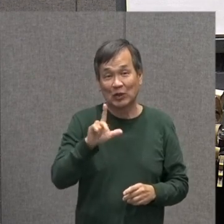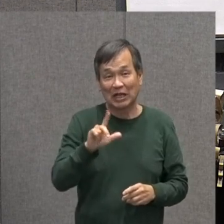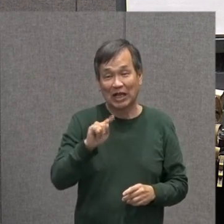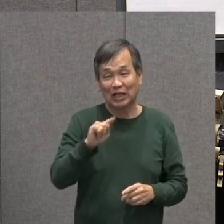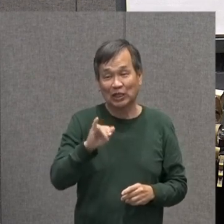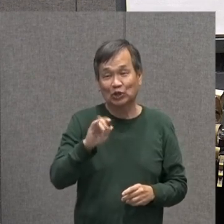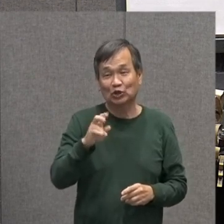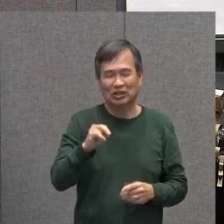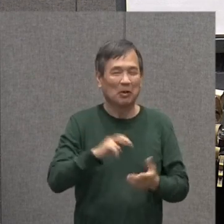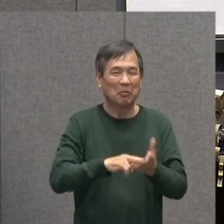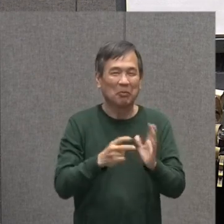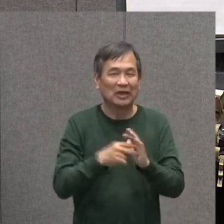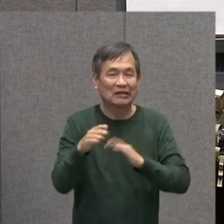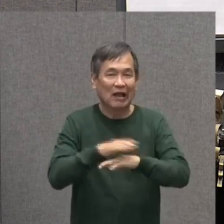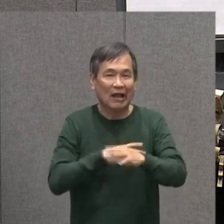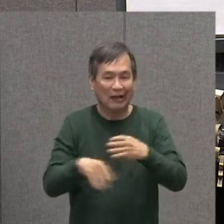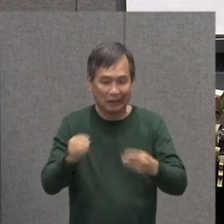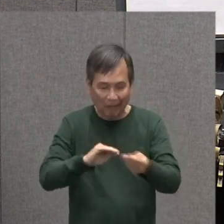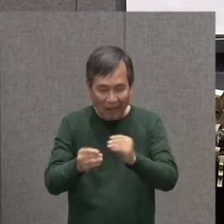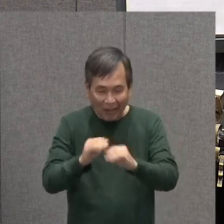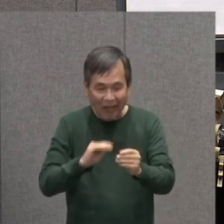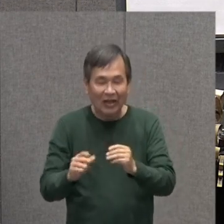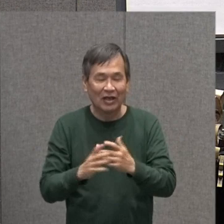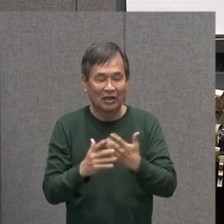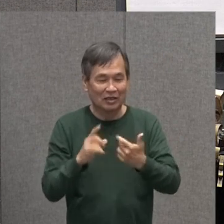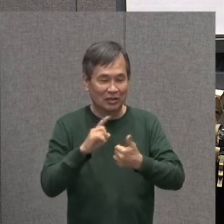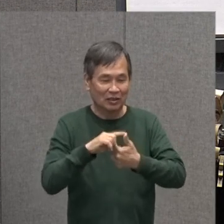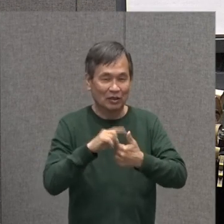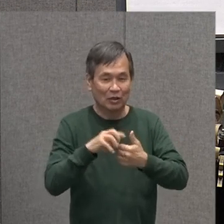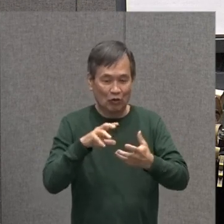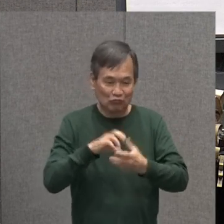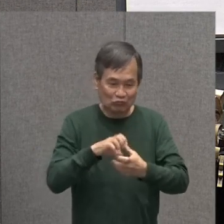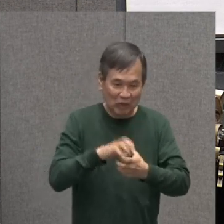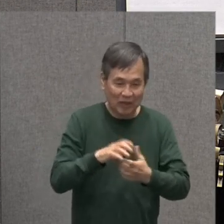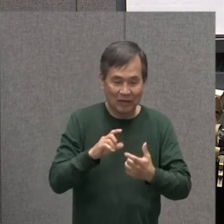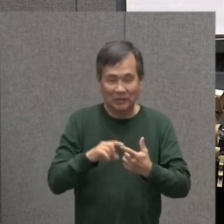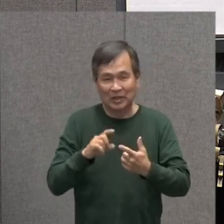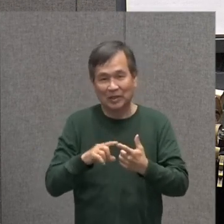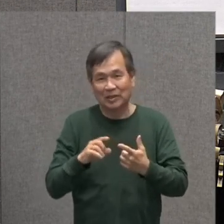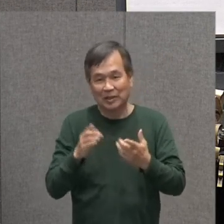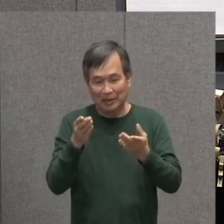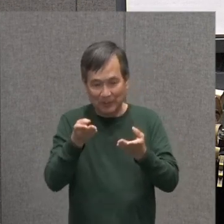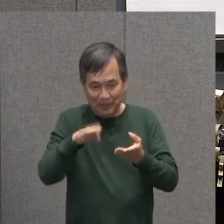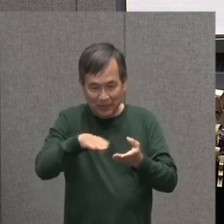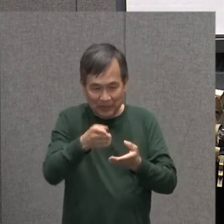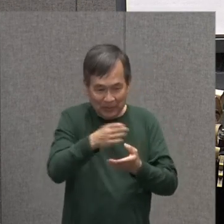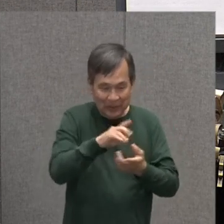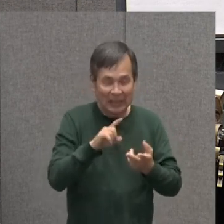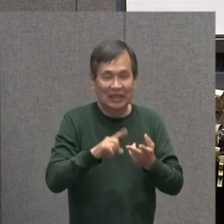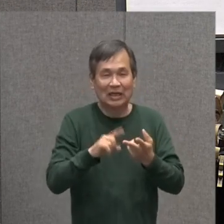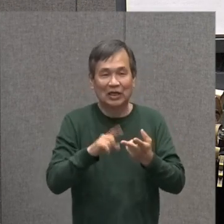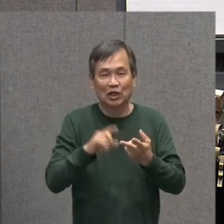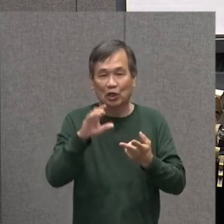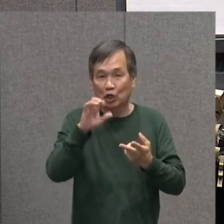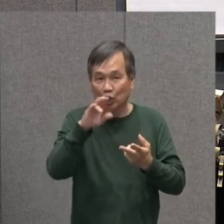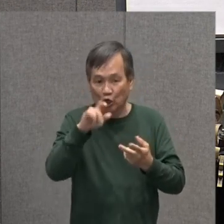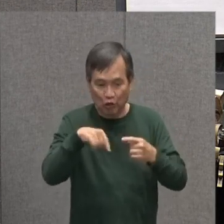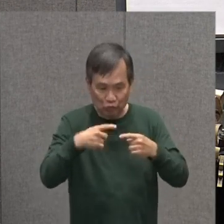okay? So we learned how to crumple and pleat and curl. We learned how to do loops and